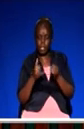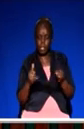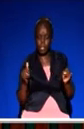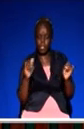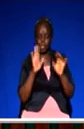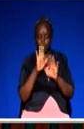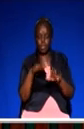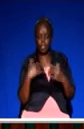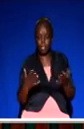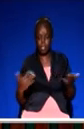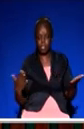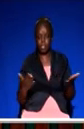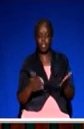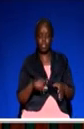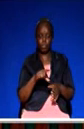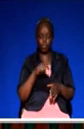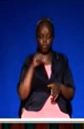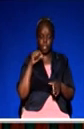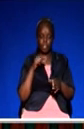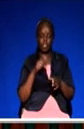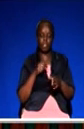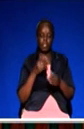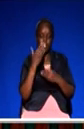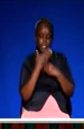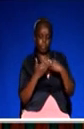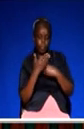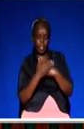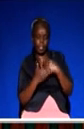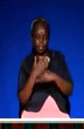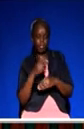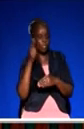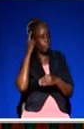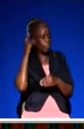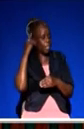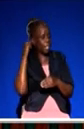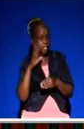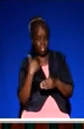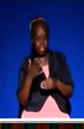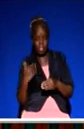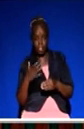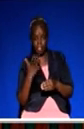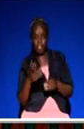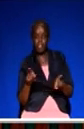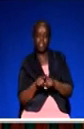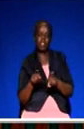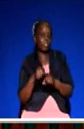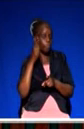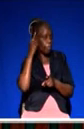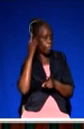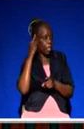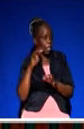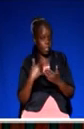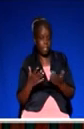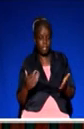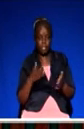your general cleaning, you find that piece of bread with some black spots. So those black spots